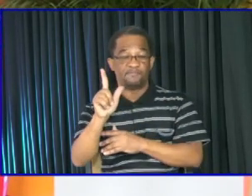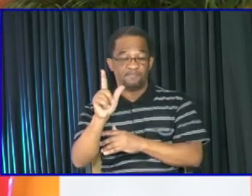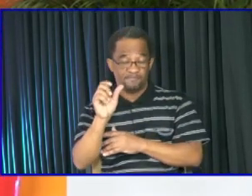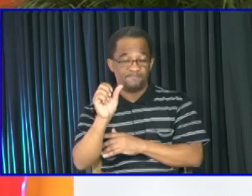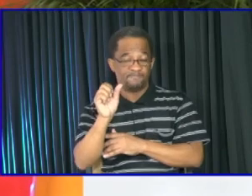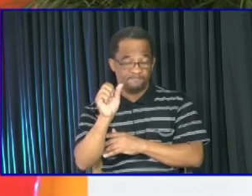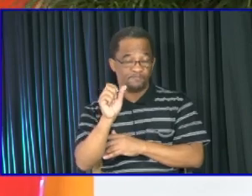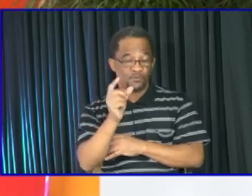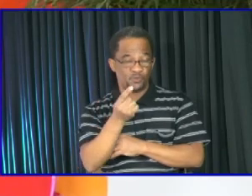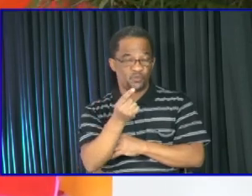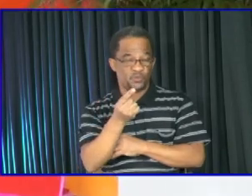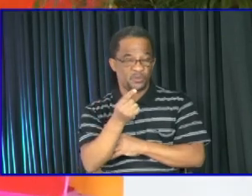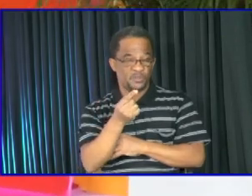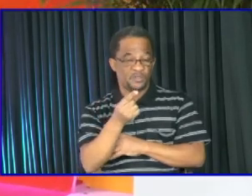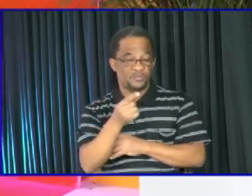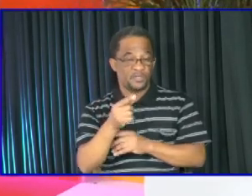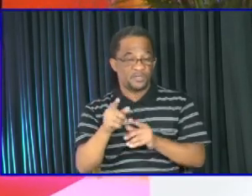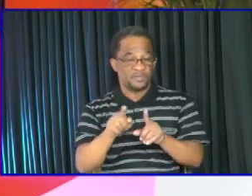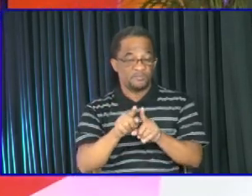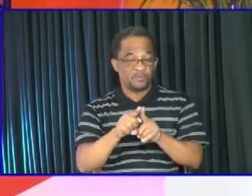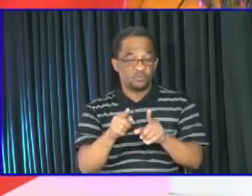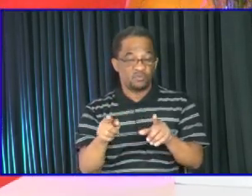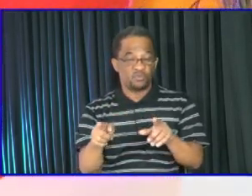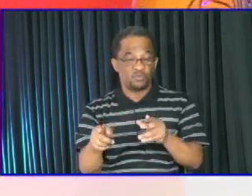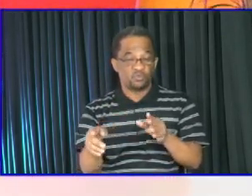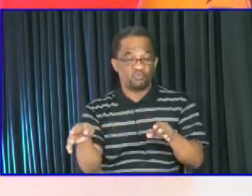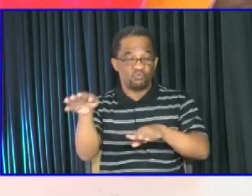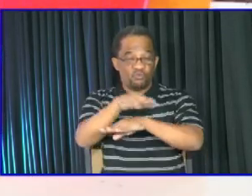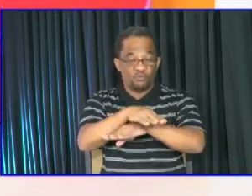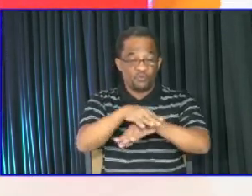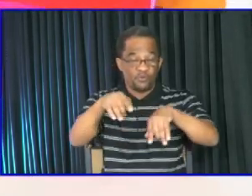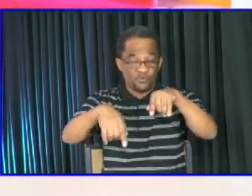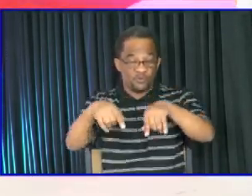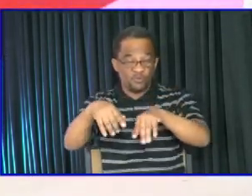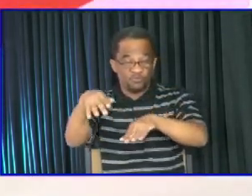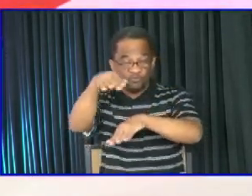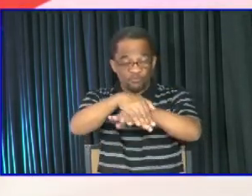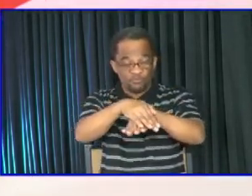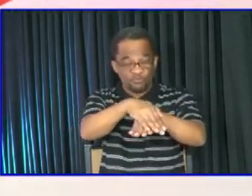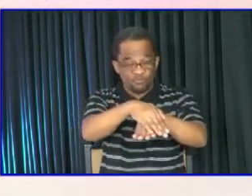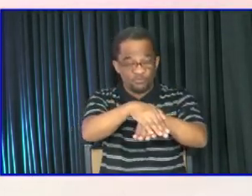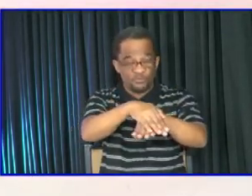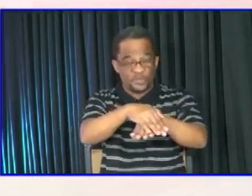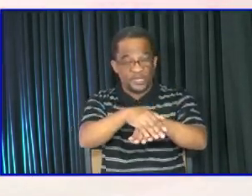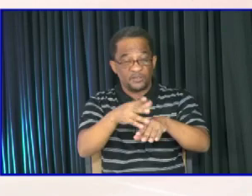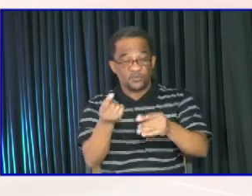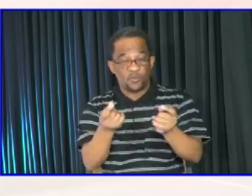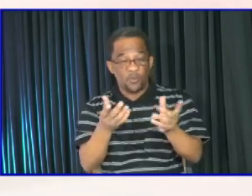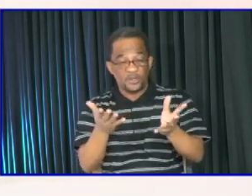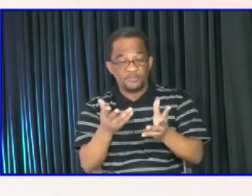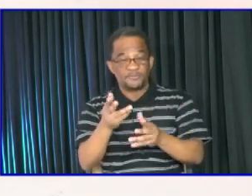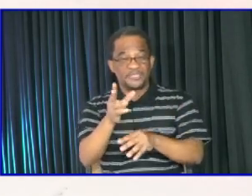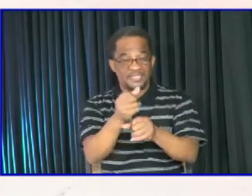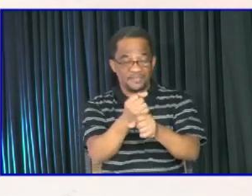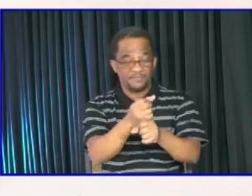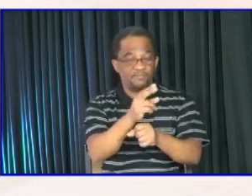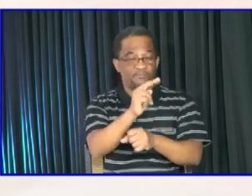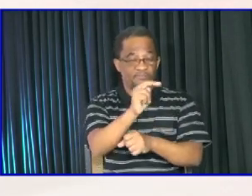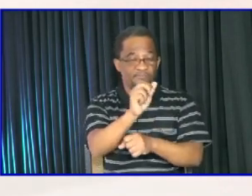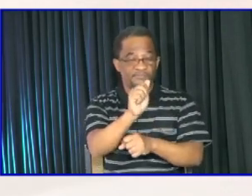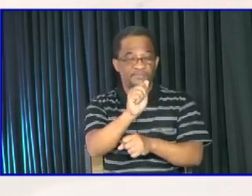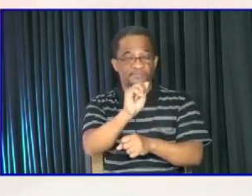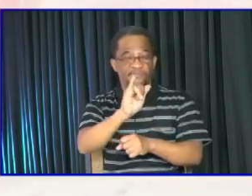They put his feet across. And they nailed him through the